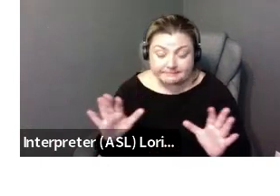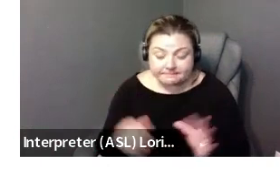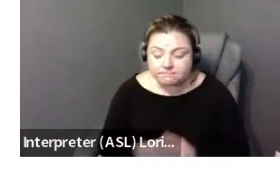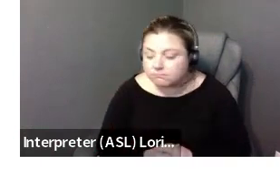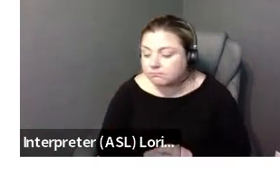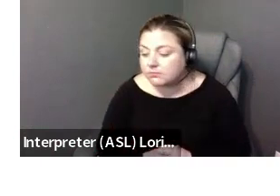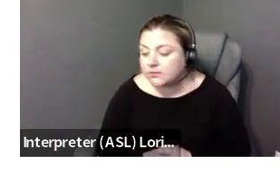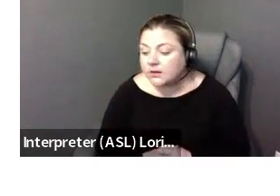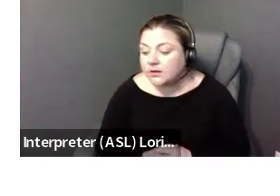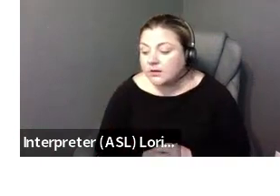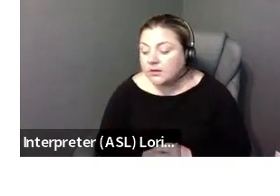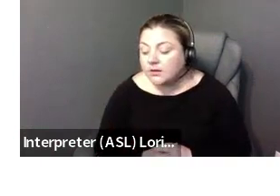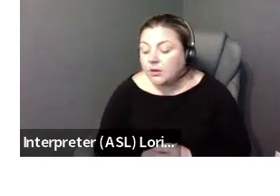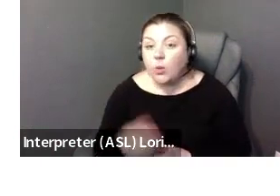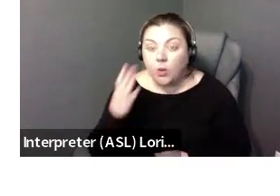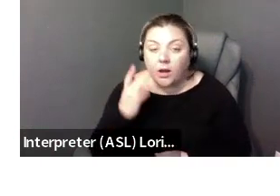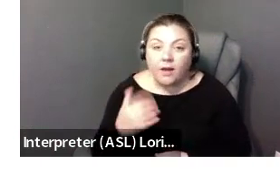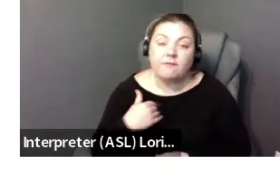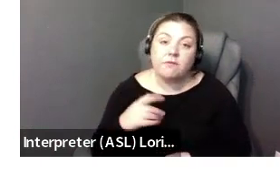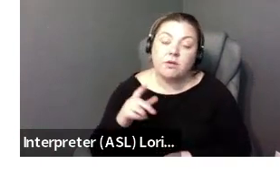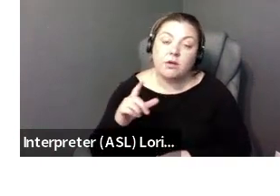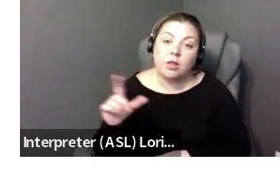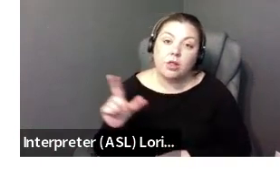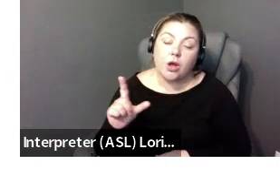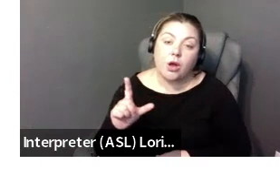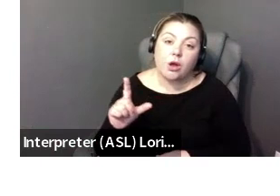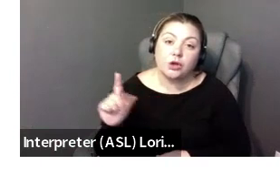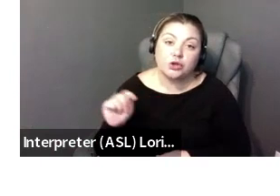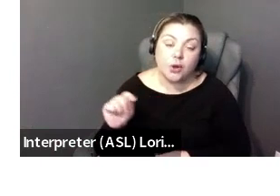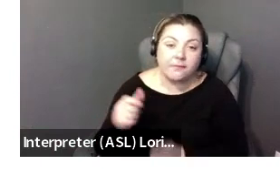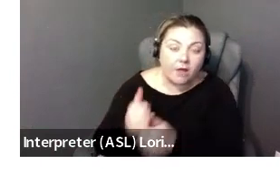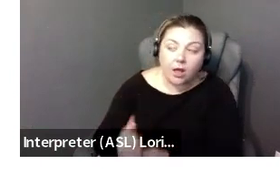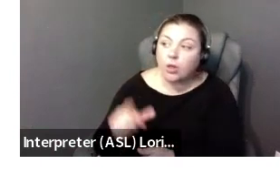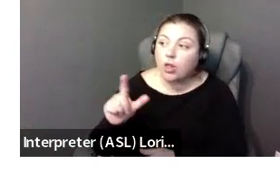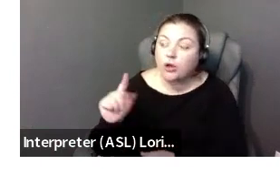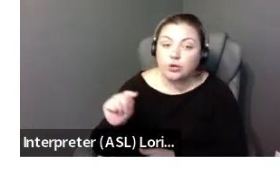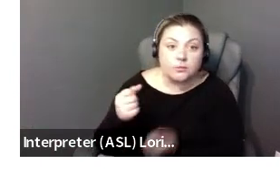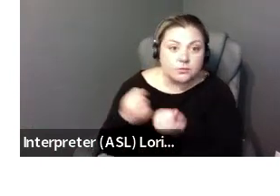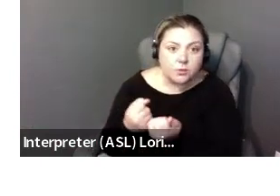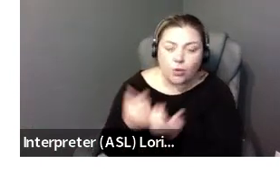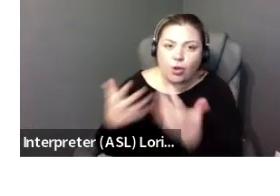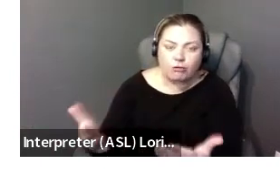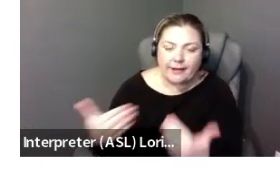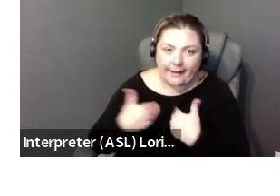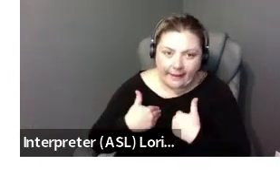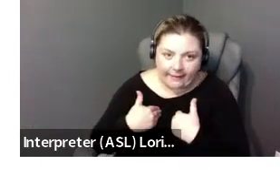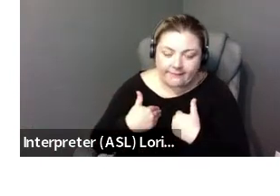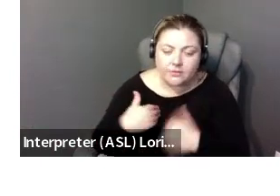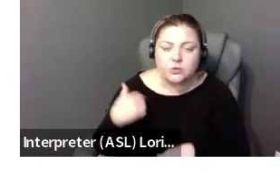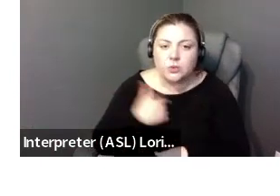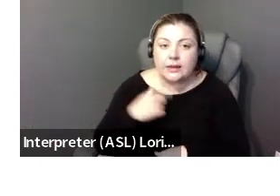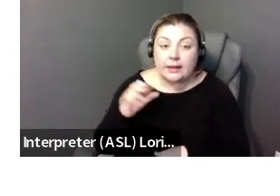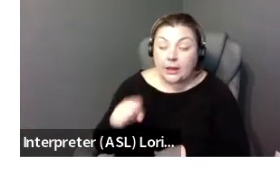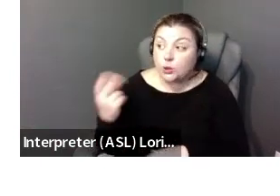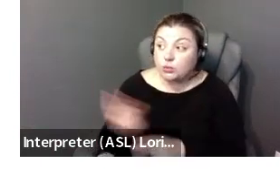long-term supports and services related data sharing projects that are already in progress throughout the state to address our aging